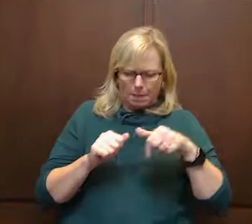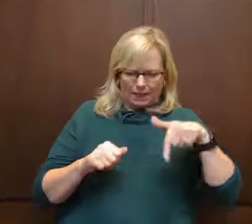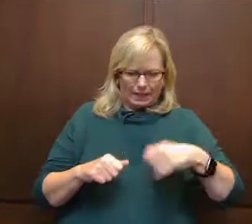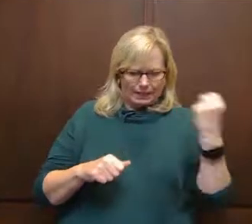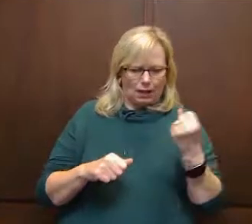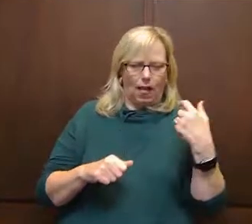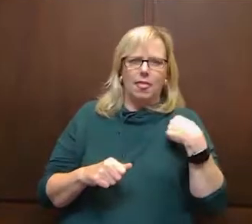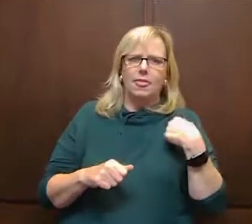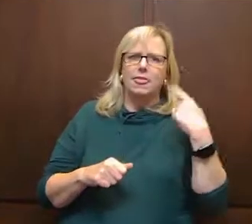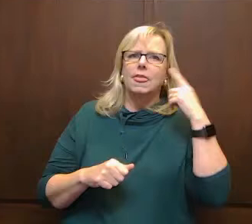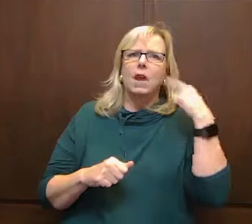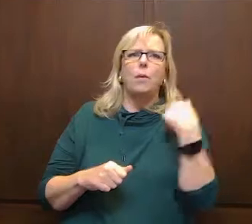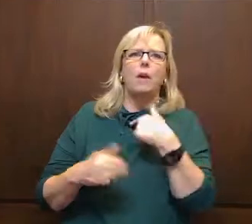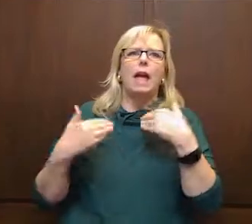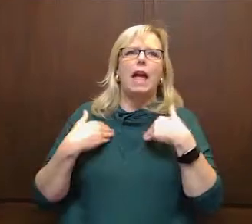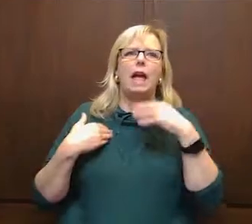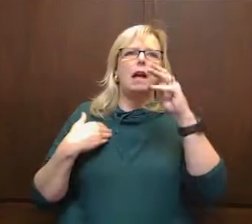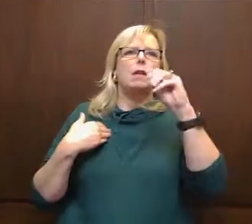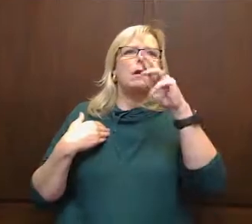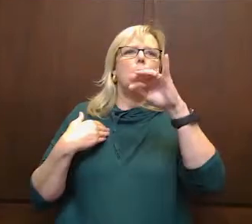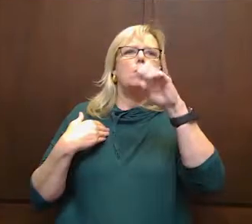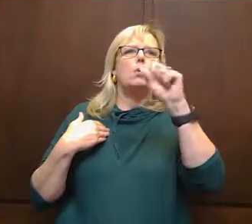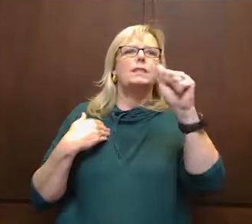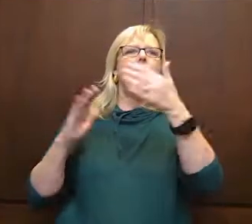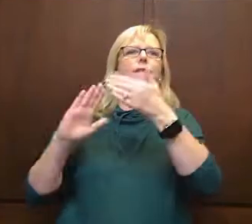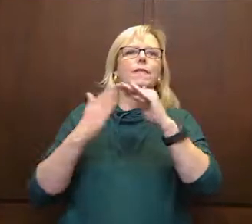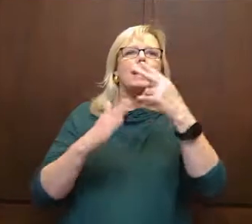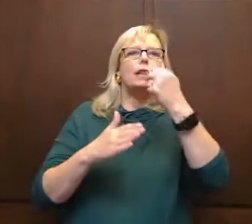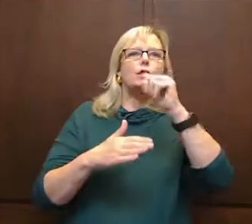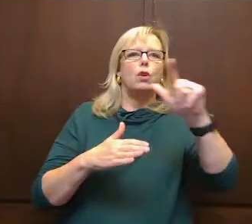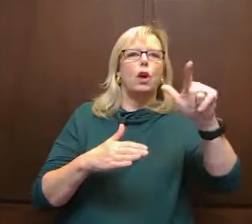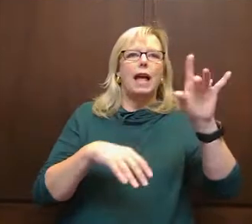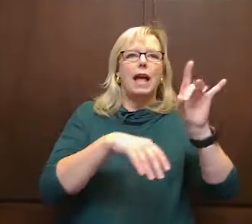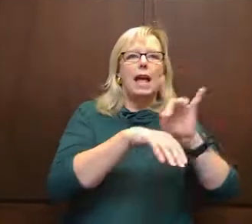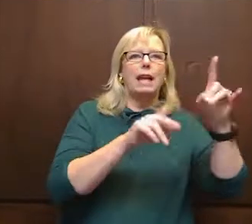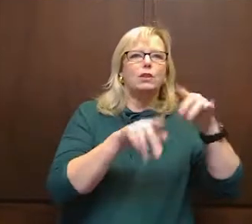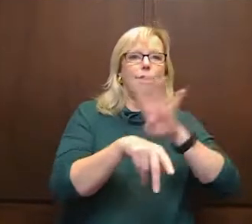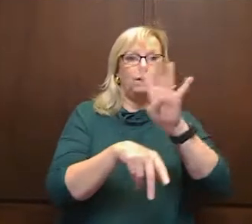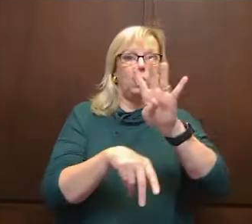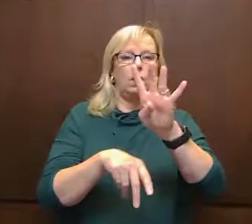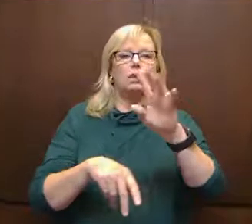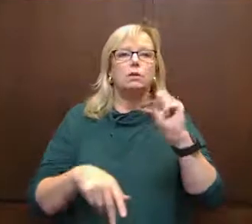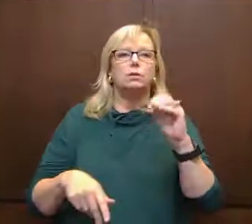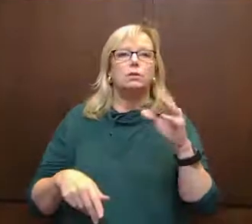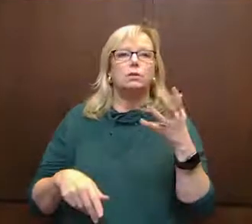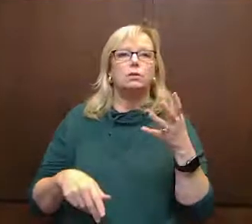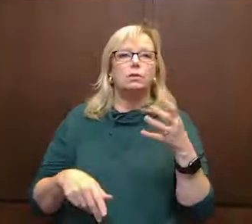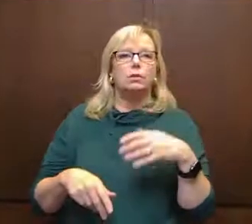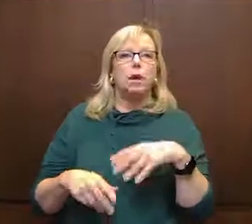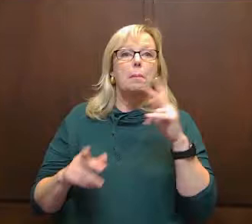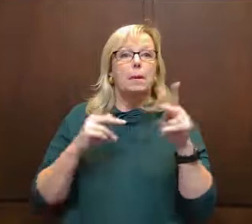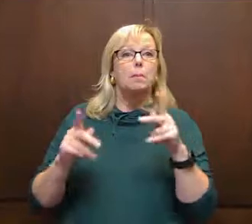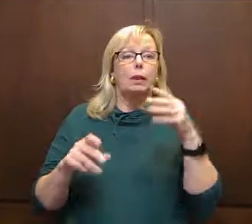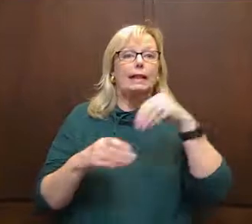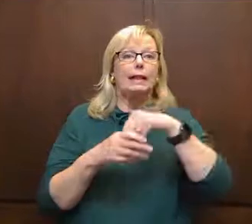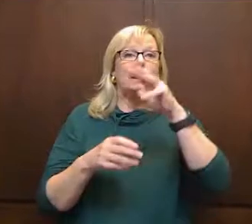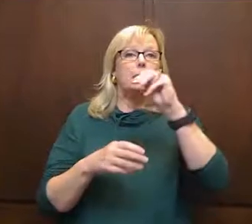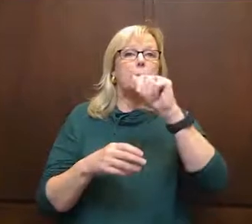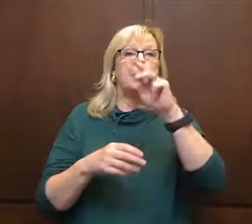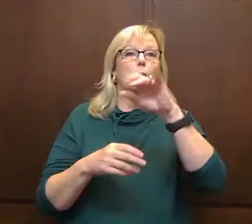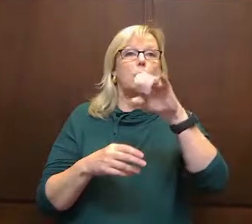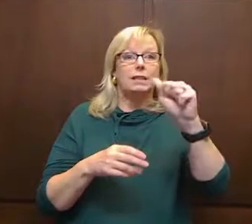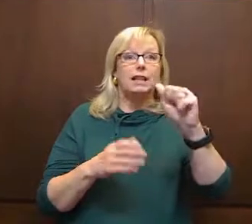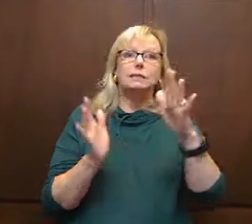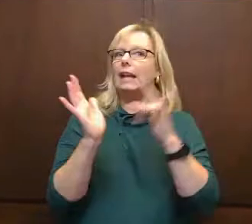Sam, I think we have testing at the Marissa Village Hall. Yes, we do. 8 to 4. 8 to 4. So you folks in Marissa,